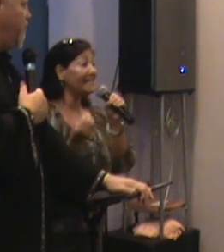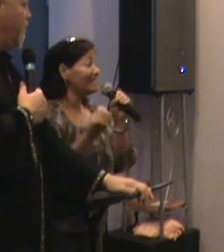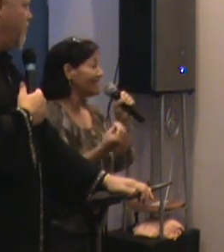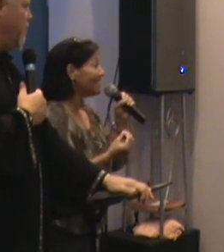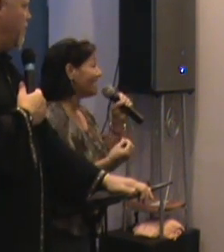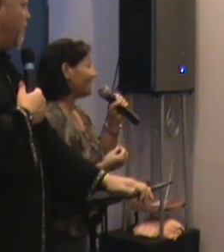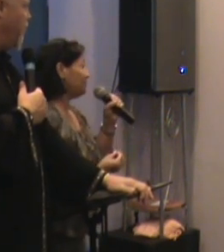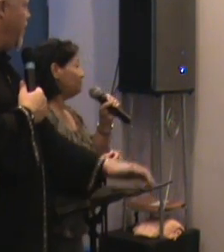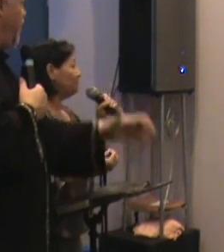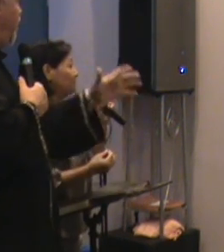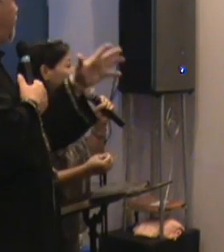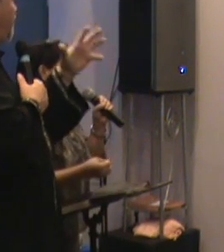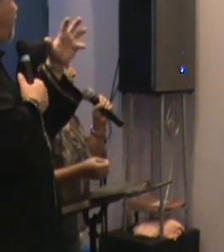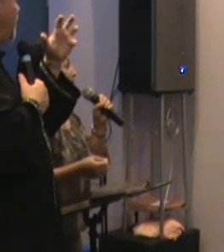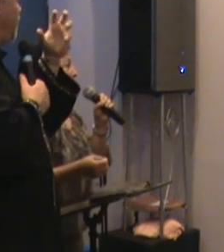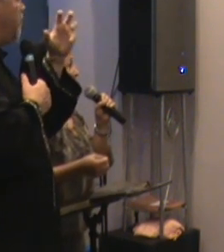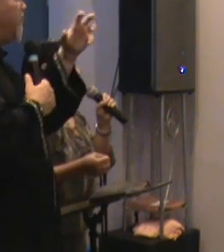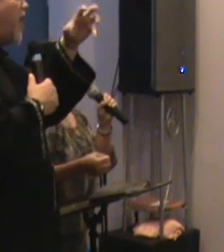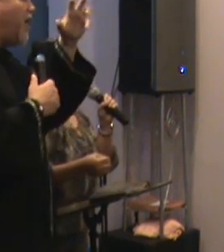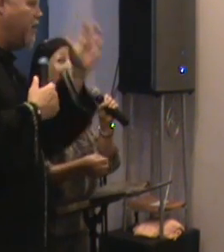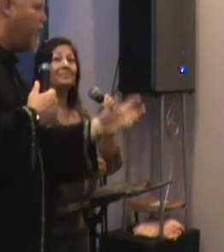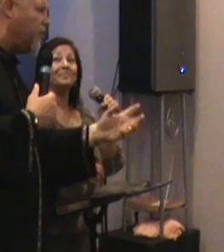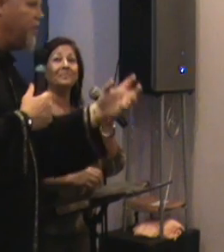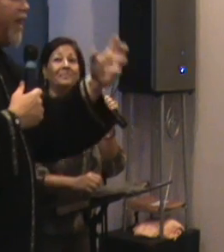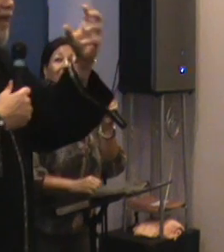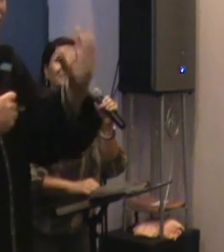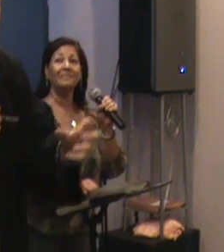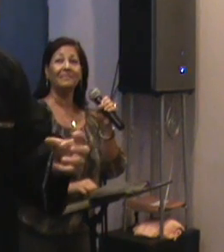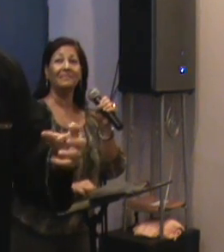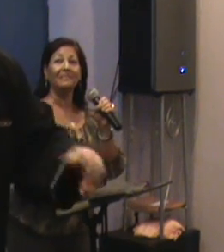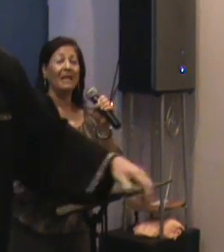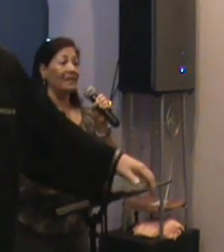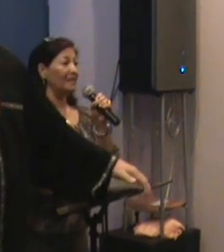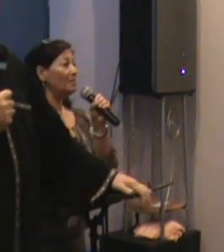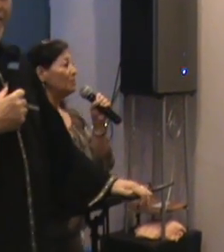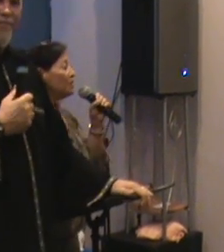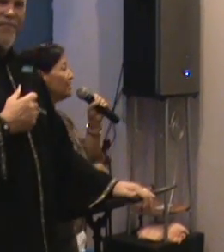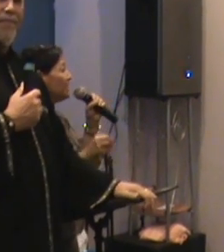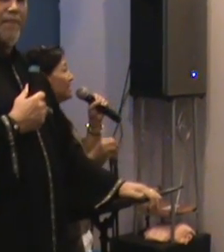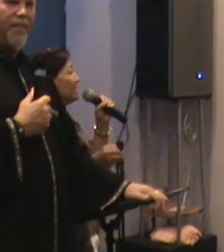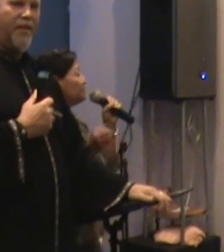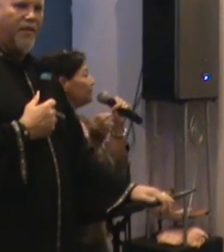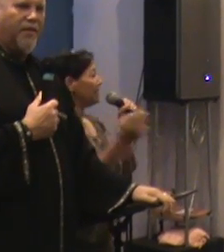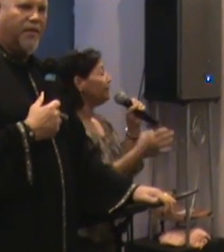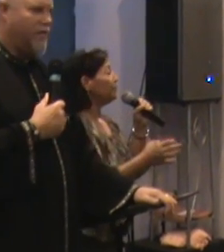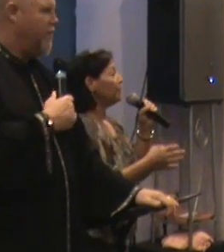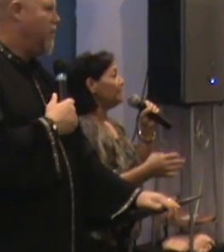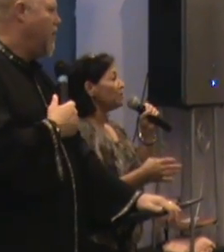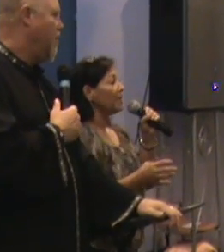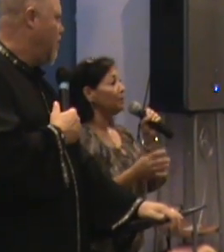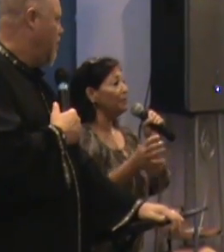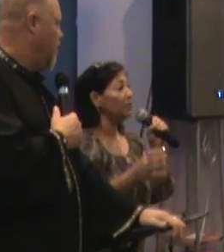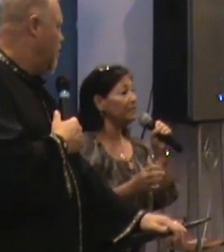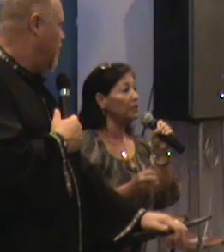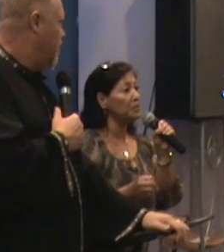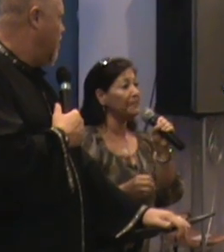del tercer día. For many years I've seen the people of God in the first day and second day mentality. Muchas veces por tiempo yo he visto